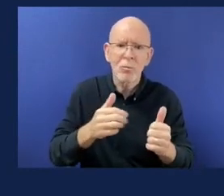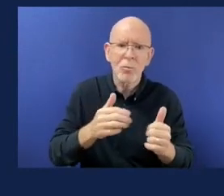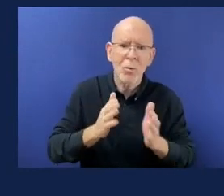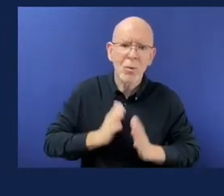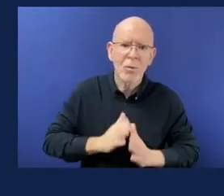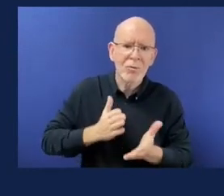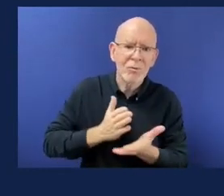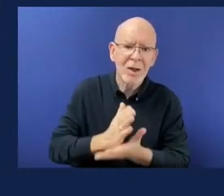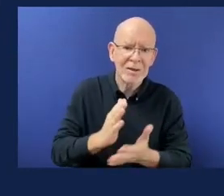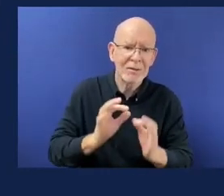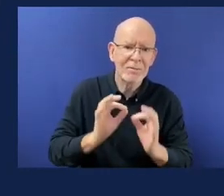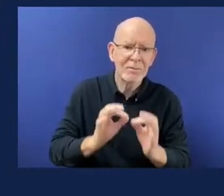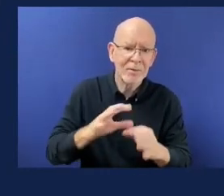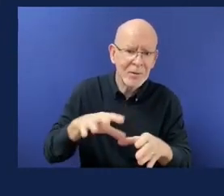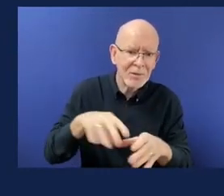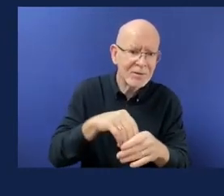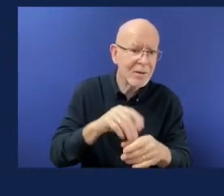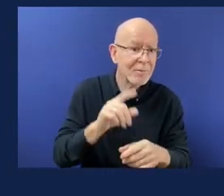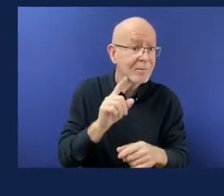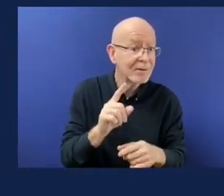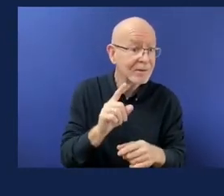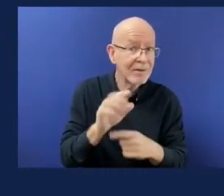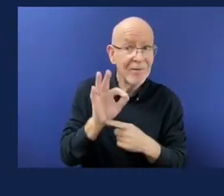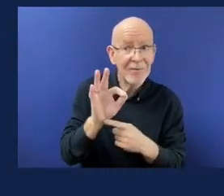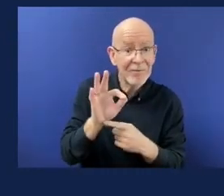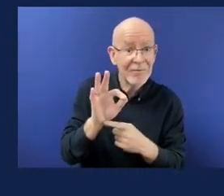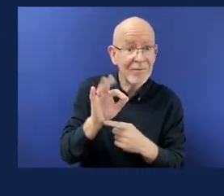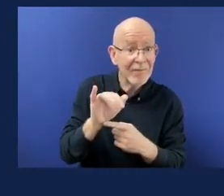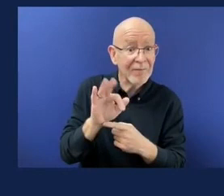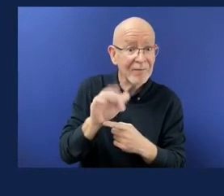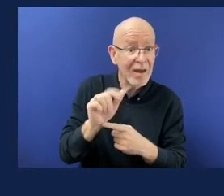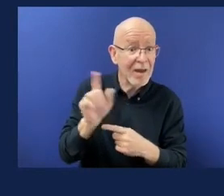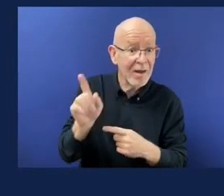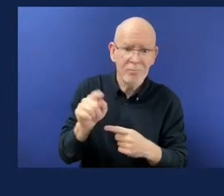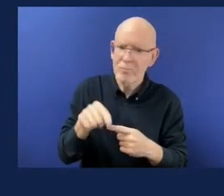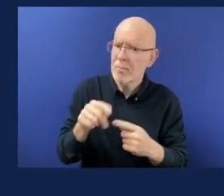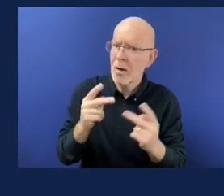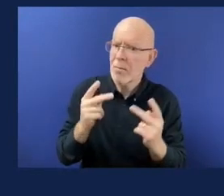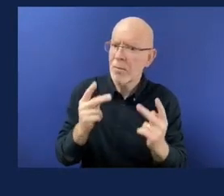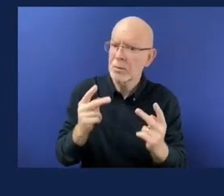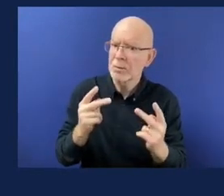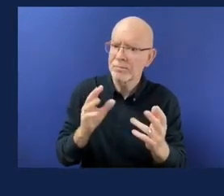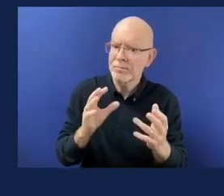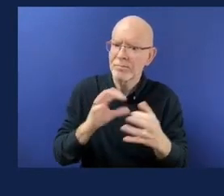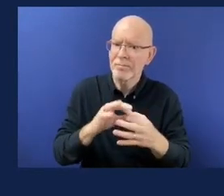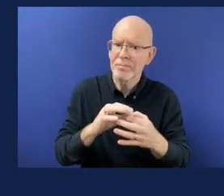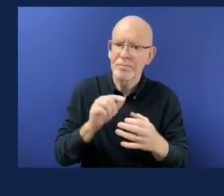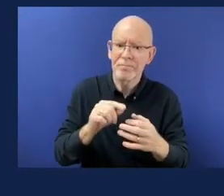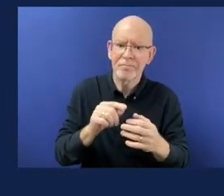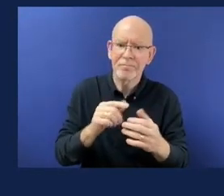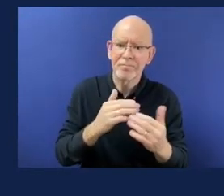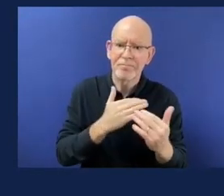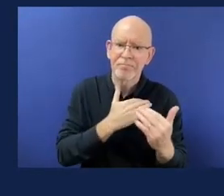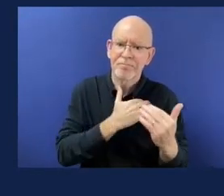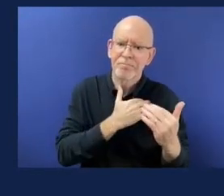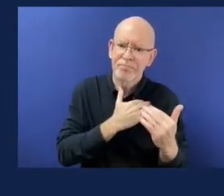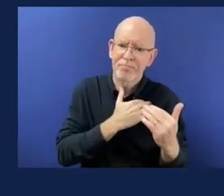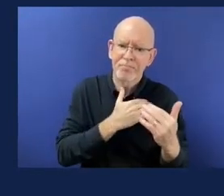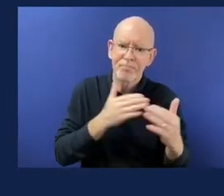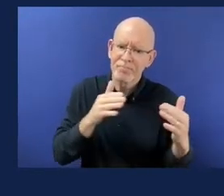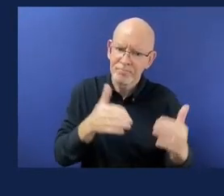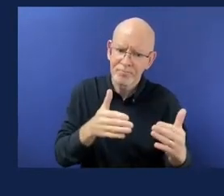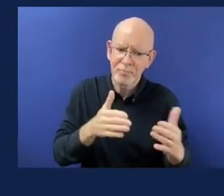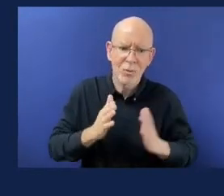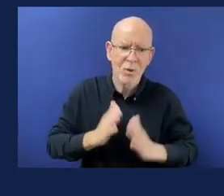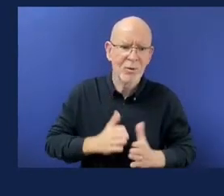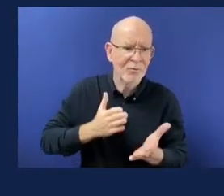the Australian Human Rights Commission to conduct an independent human rights risk assessment. The objective of our